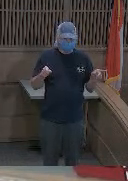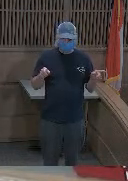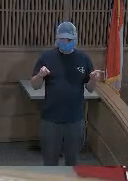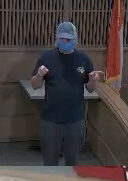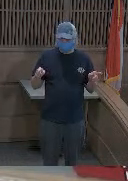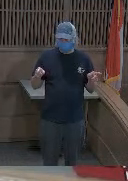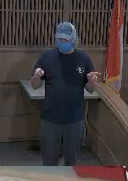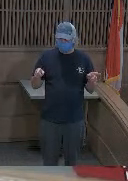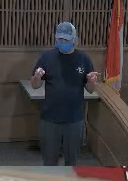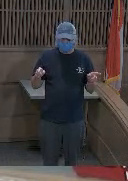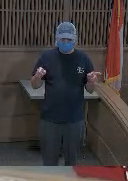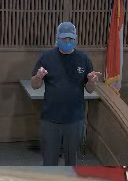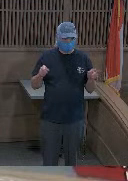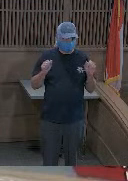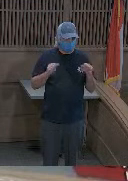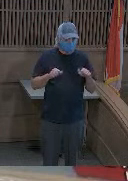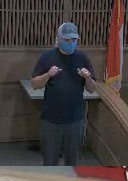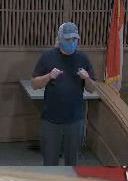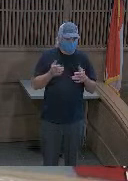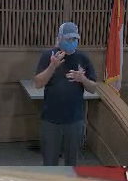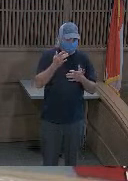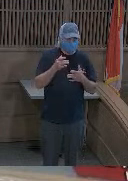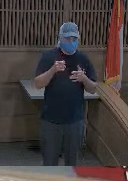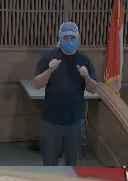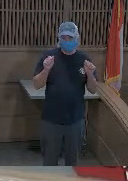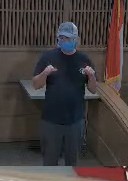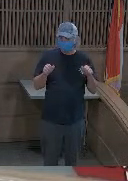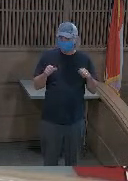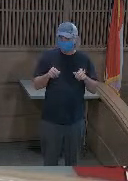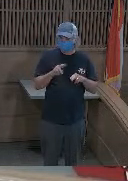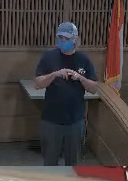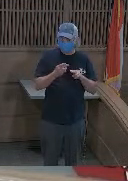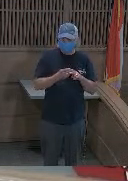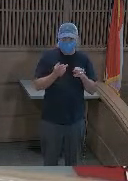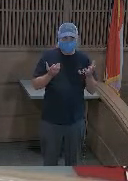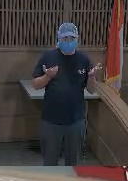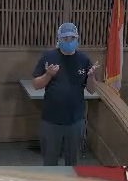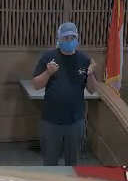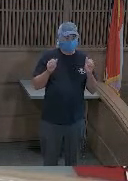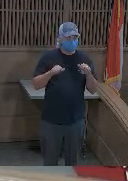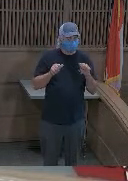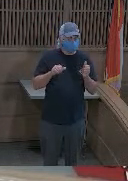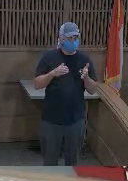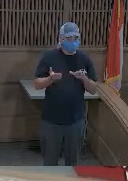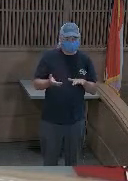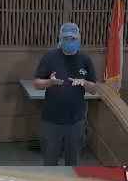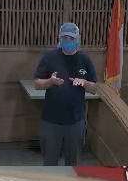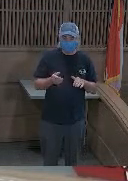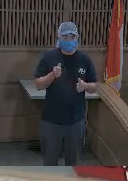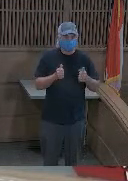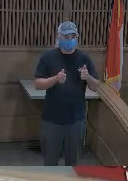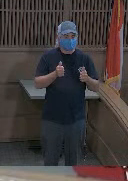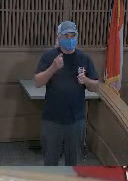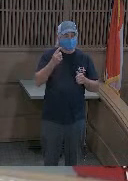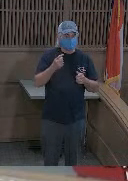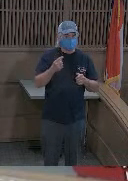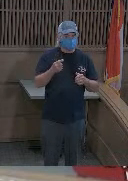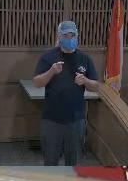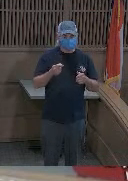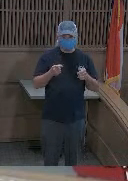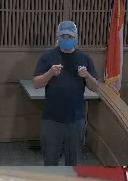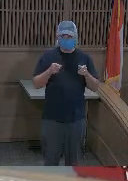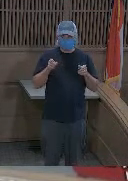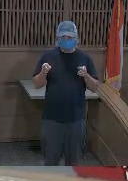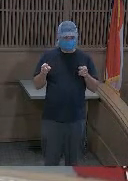likely to die? The statistics are clear. The vaccine is not perfect. It doesn't always